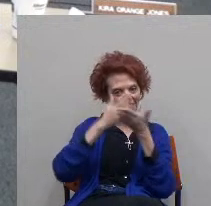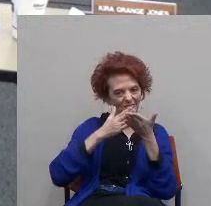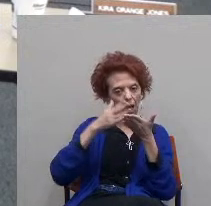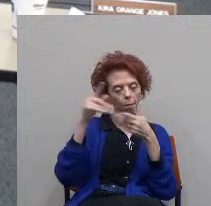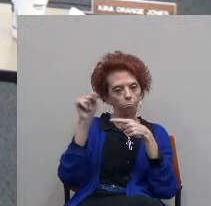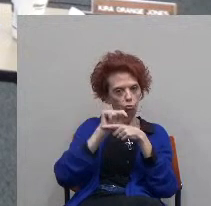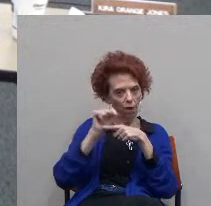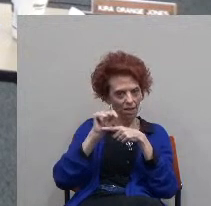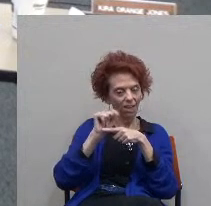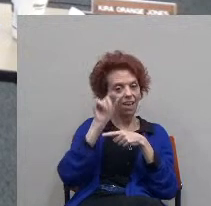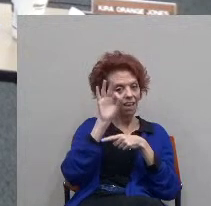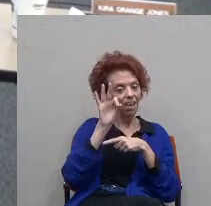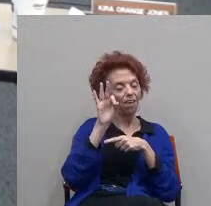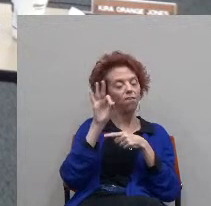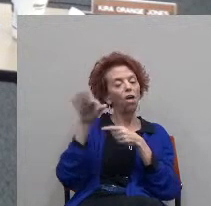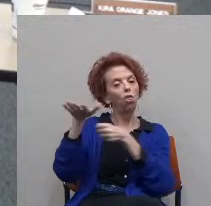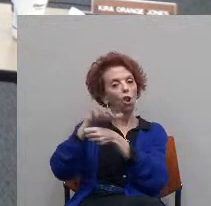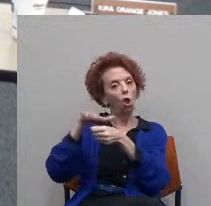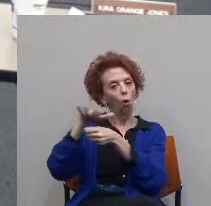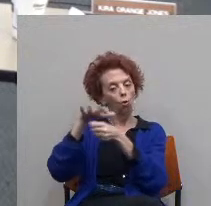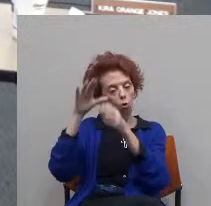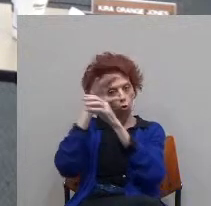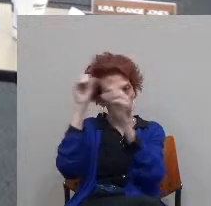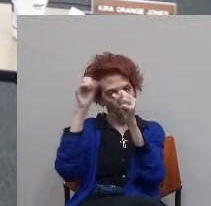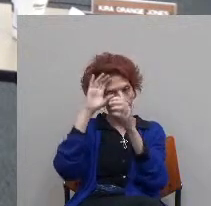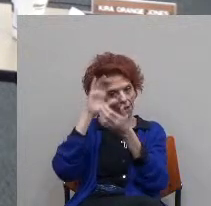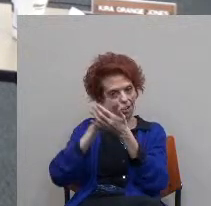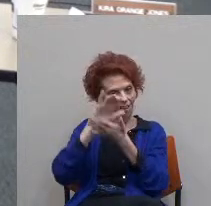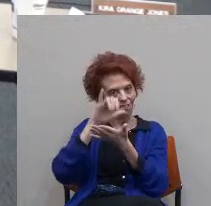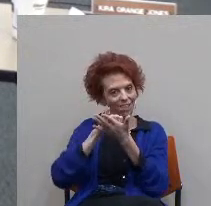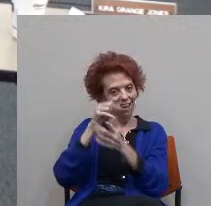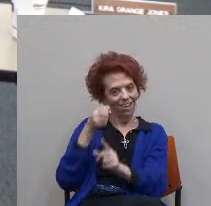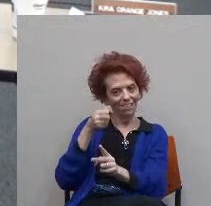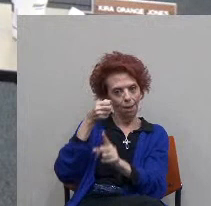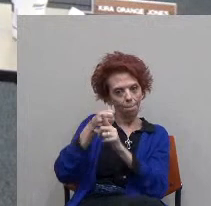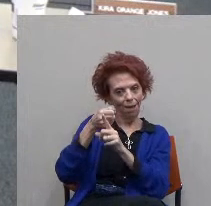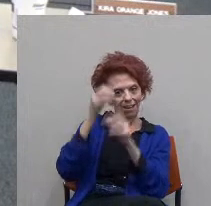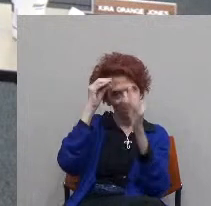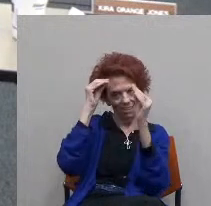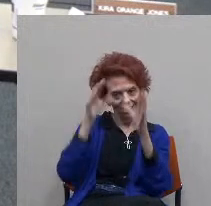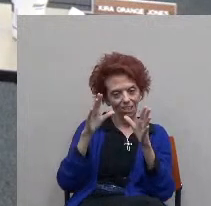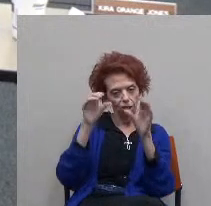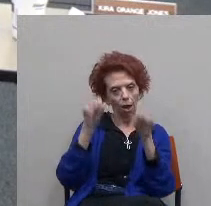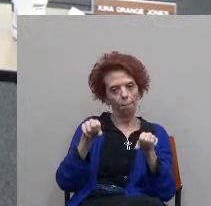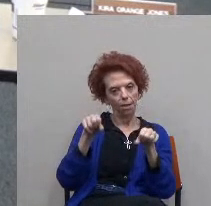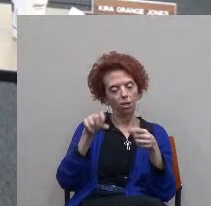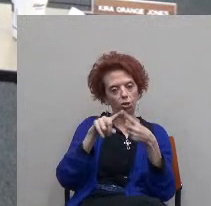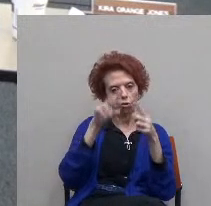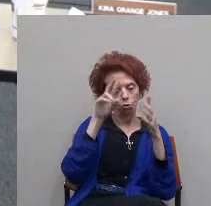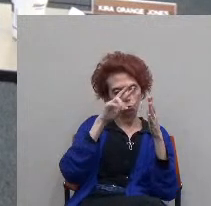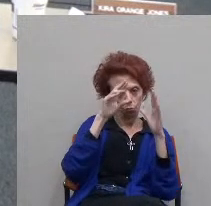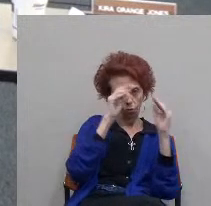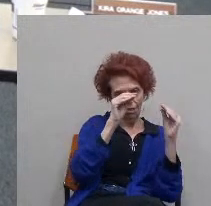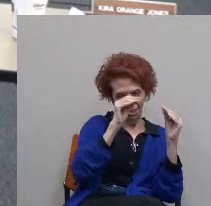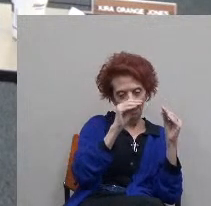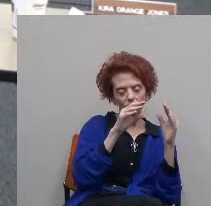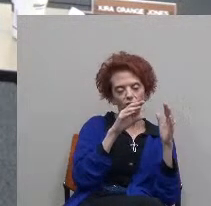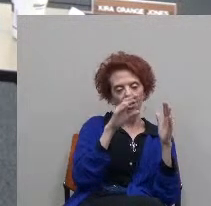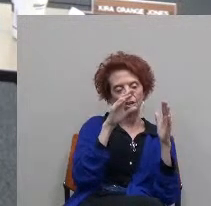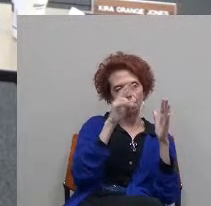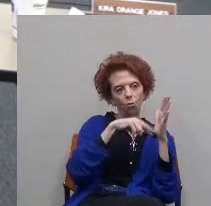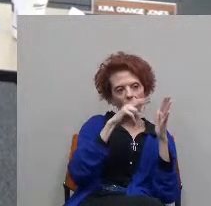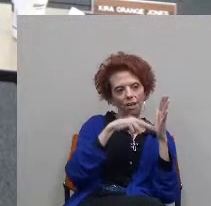of these trainings if the local superintendent believes that it is impacting the teacher's ability to teach reading, math, science, and social